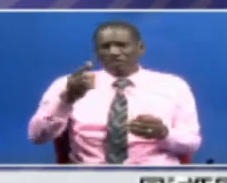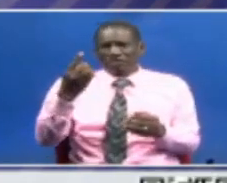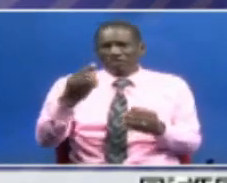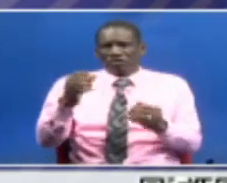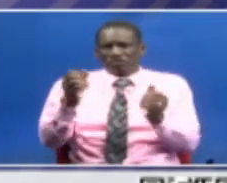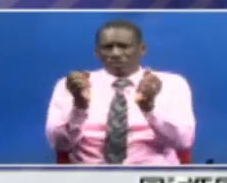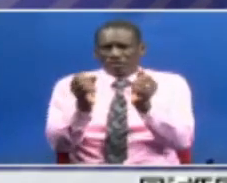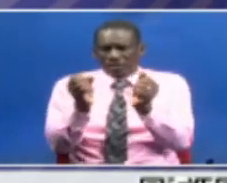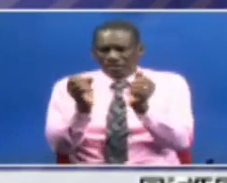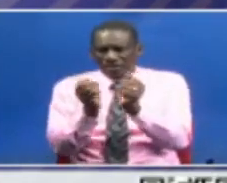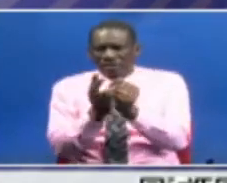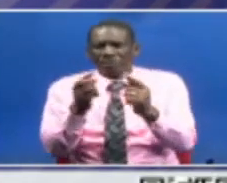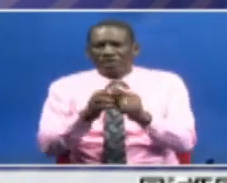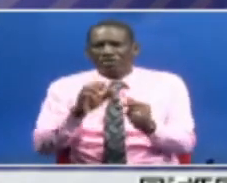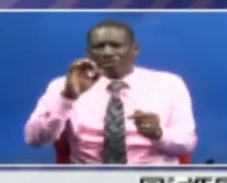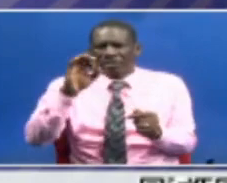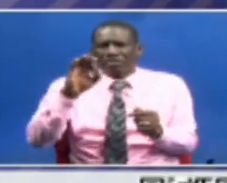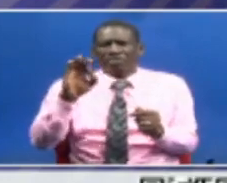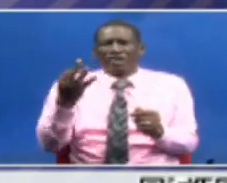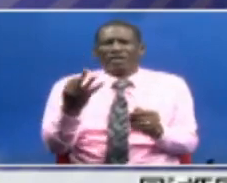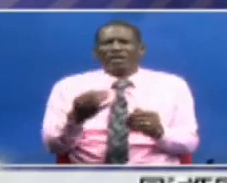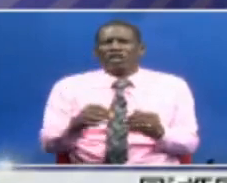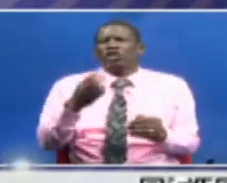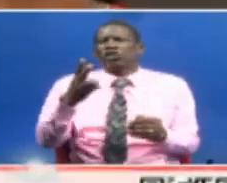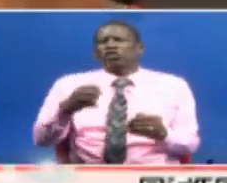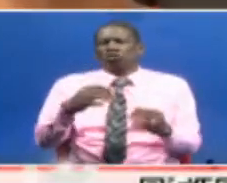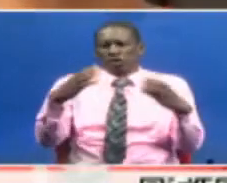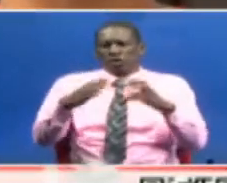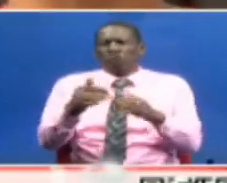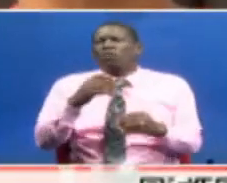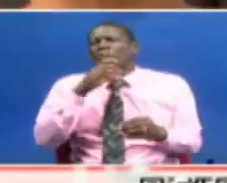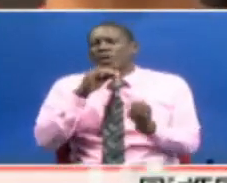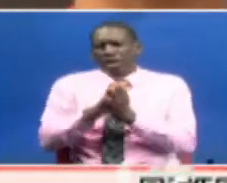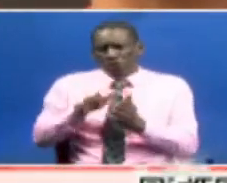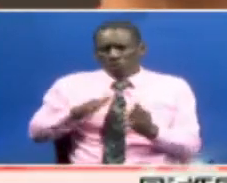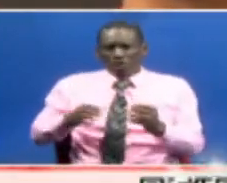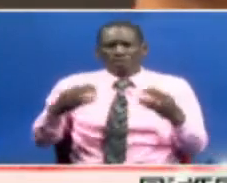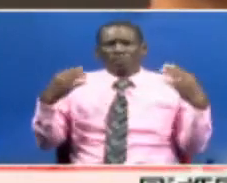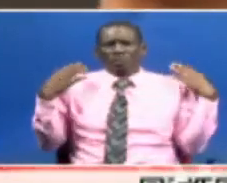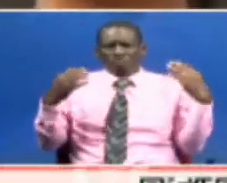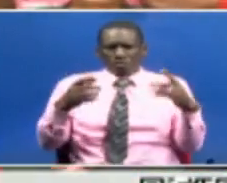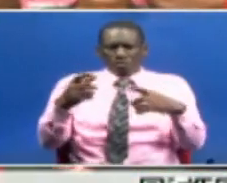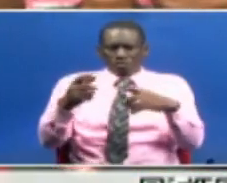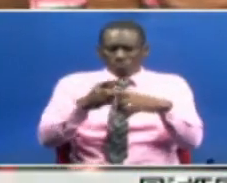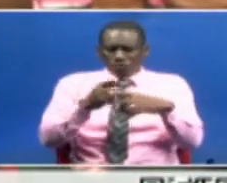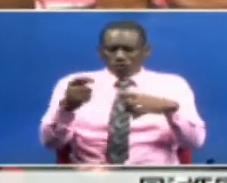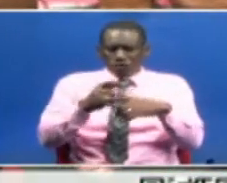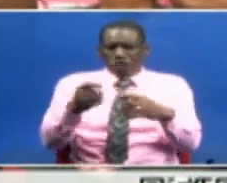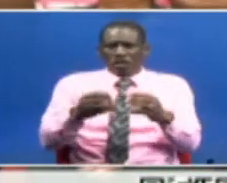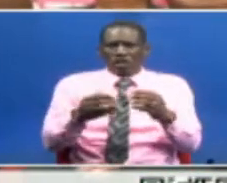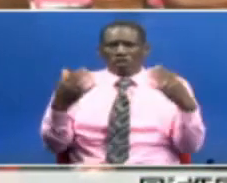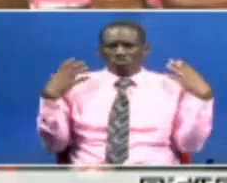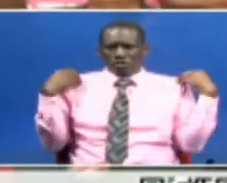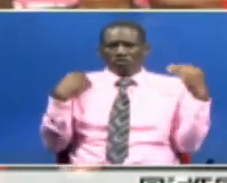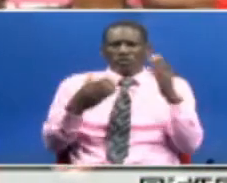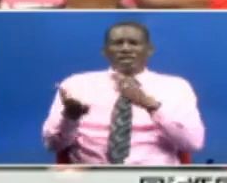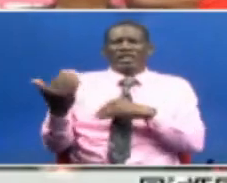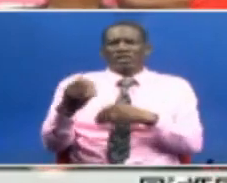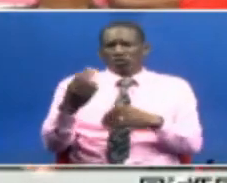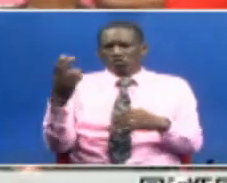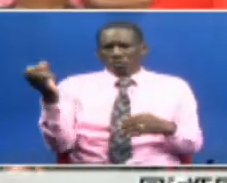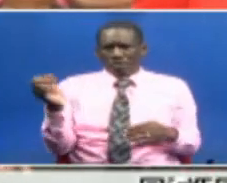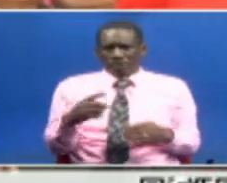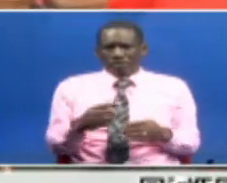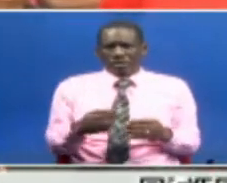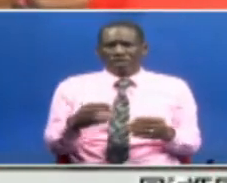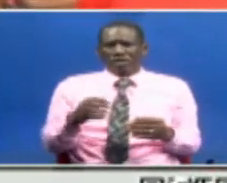to the 3rd. The two teams for the men's and women's has been training for the past 2 months in residential training.